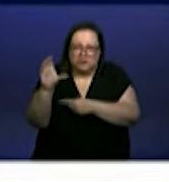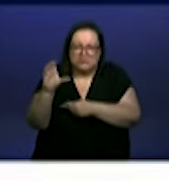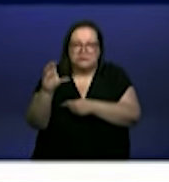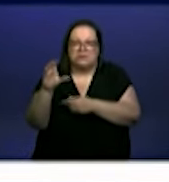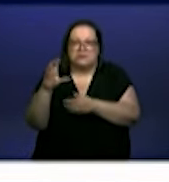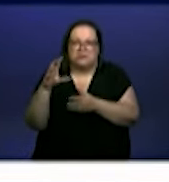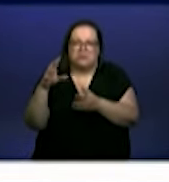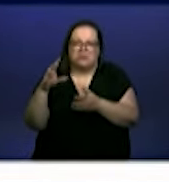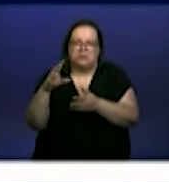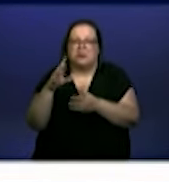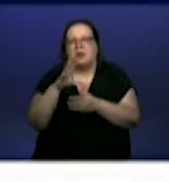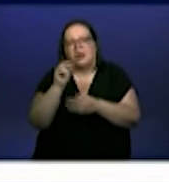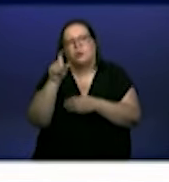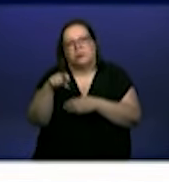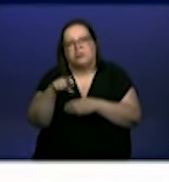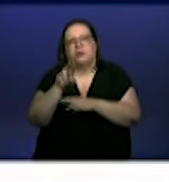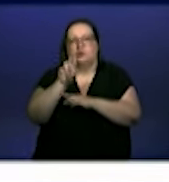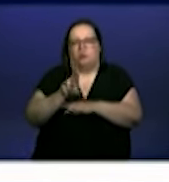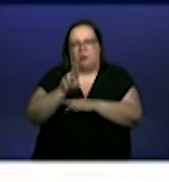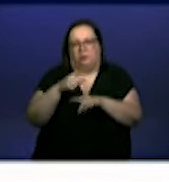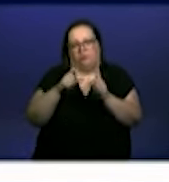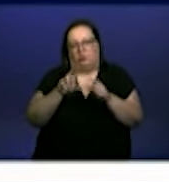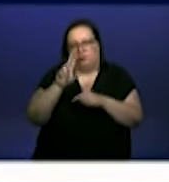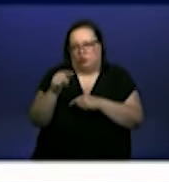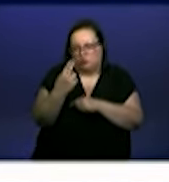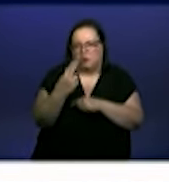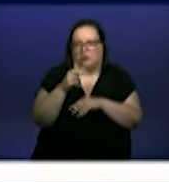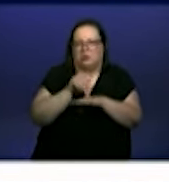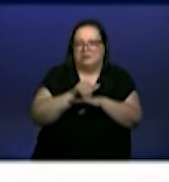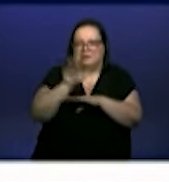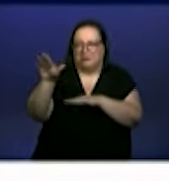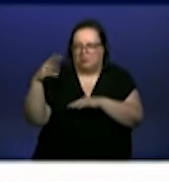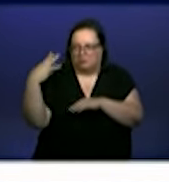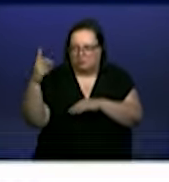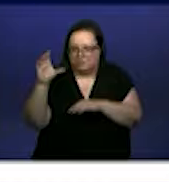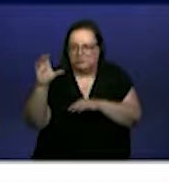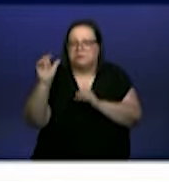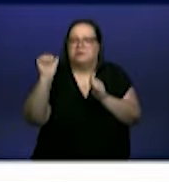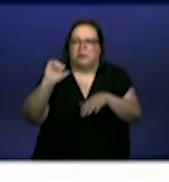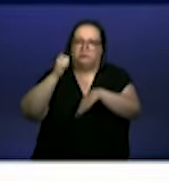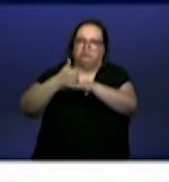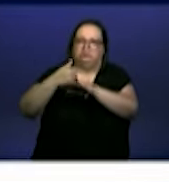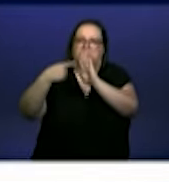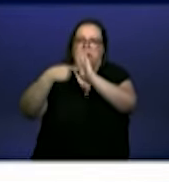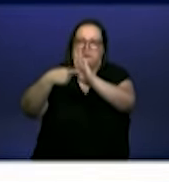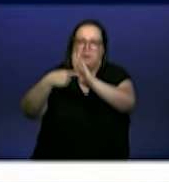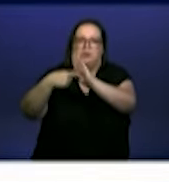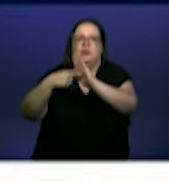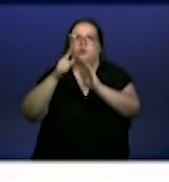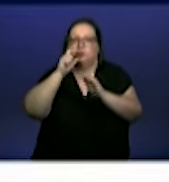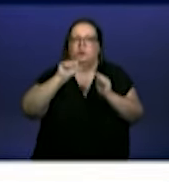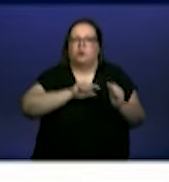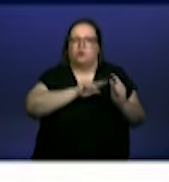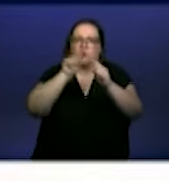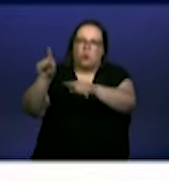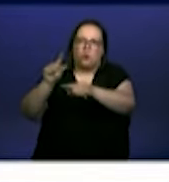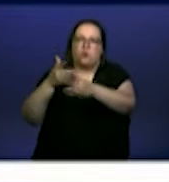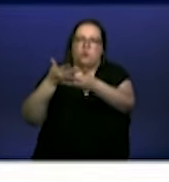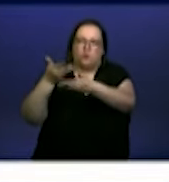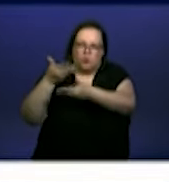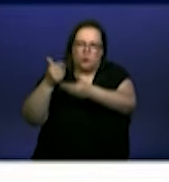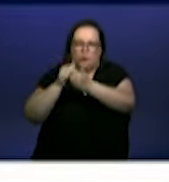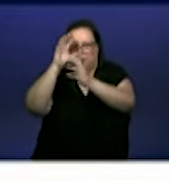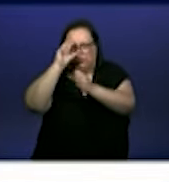need to send a Republican from Utah who can set an example and can go back and work with the president to teach and to